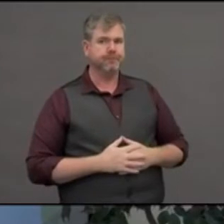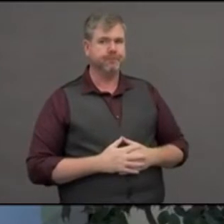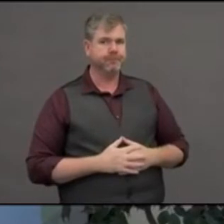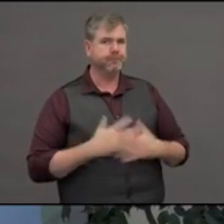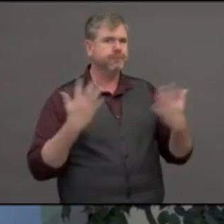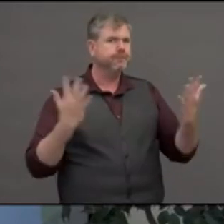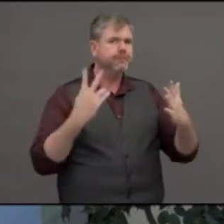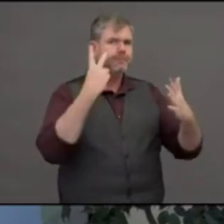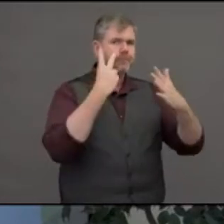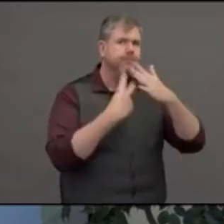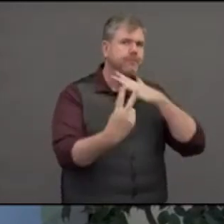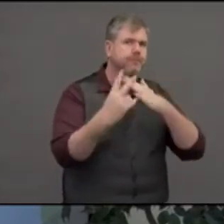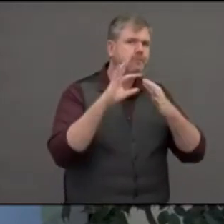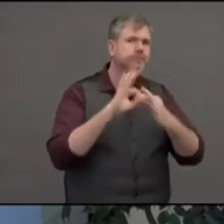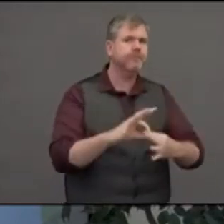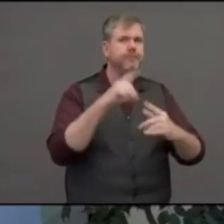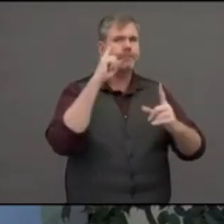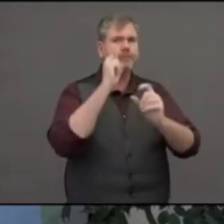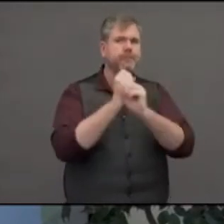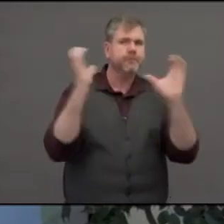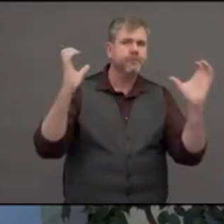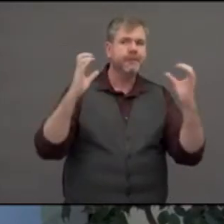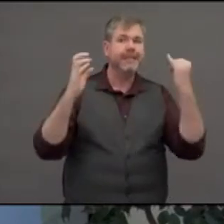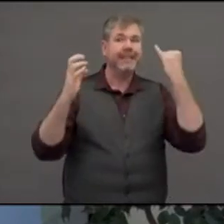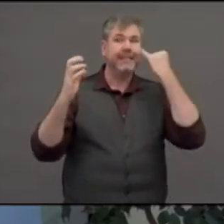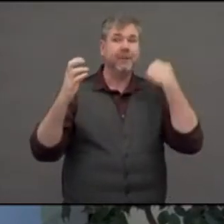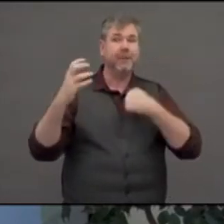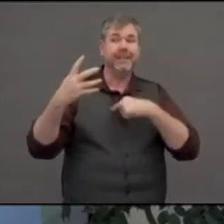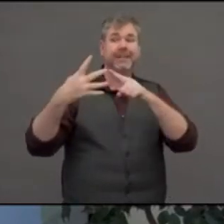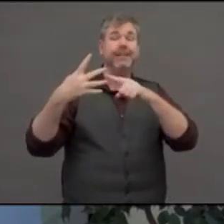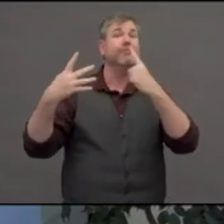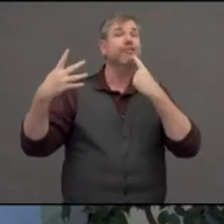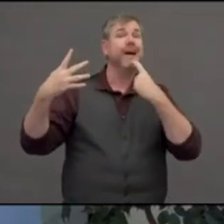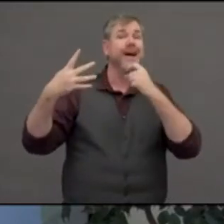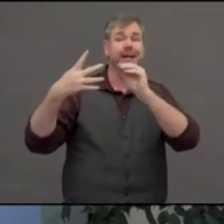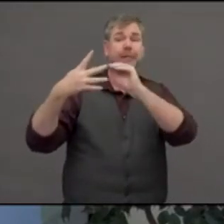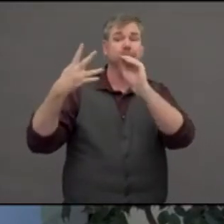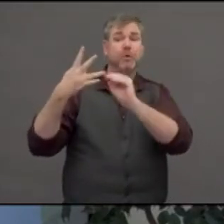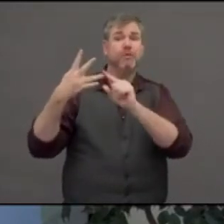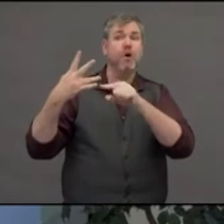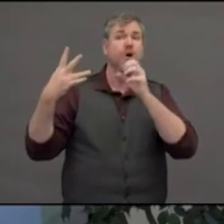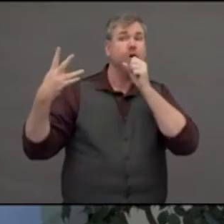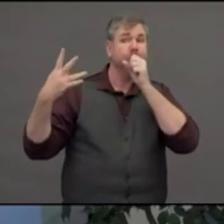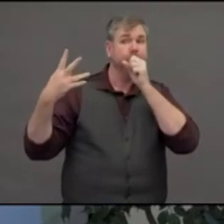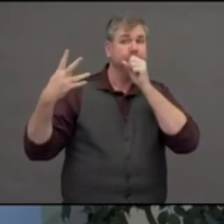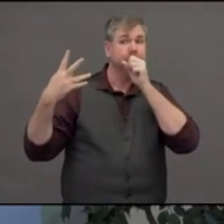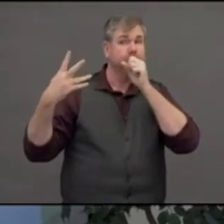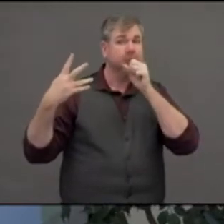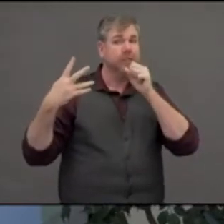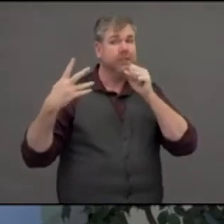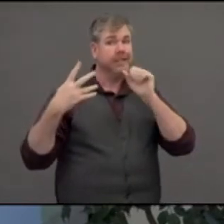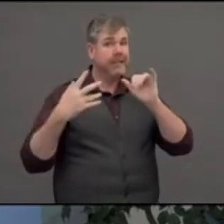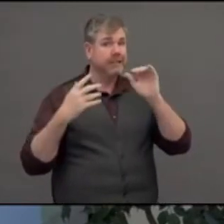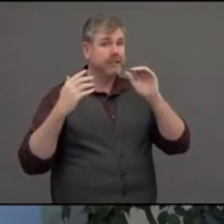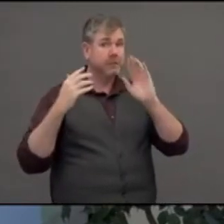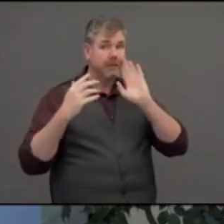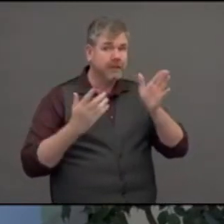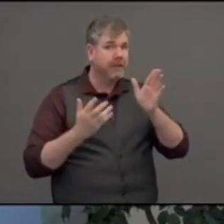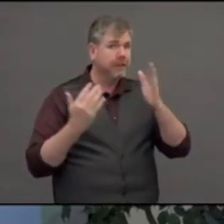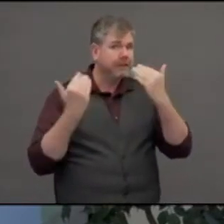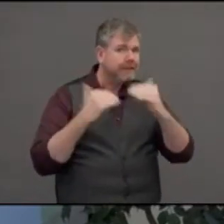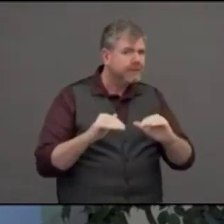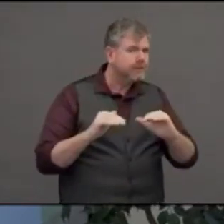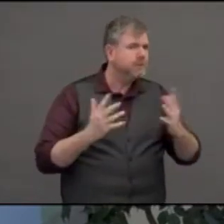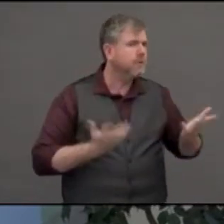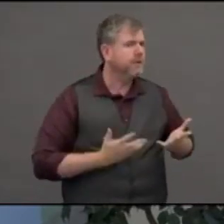less restrictions and it be a lot easier for the schools? Larry, that question, I think we'll have to address that over the course